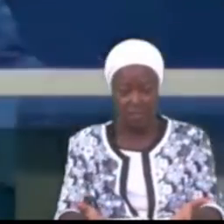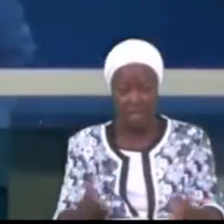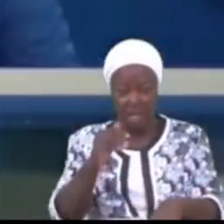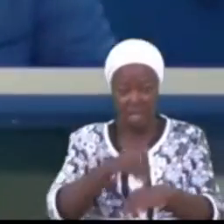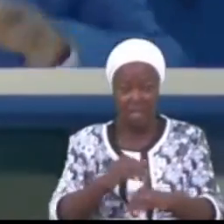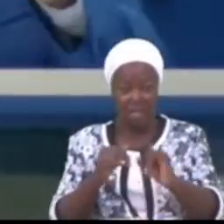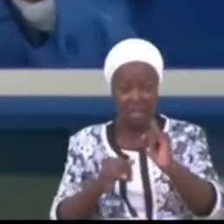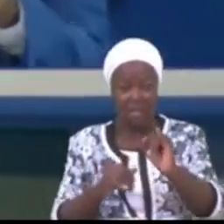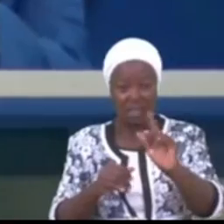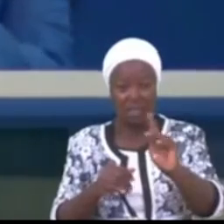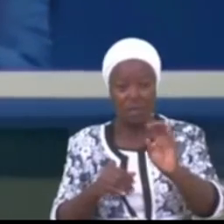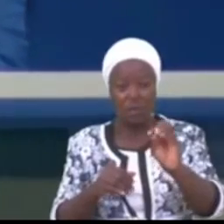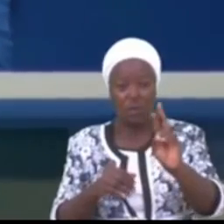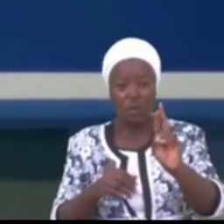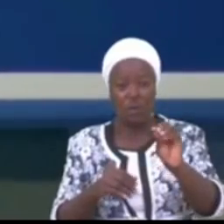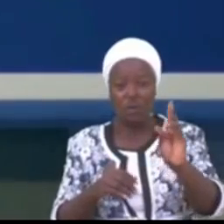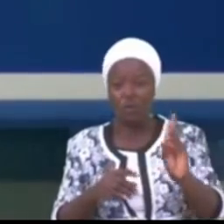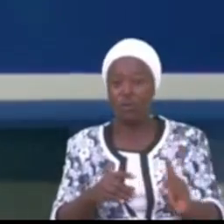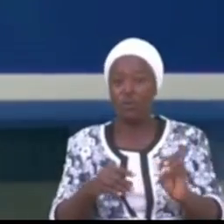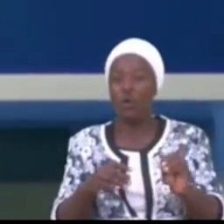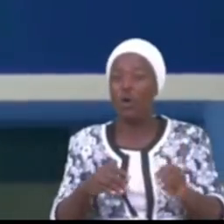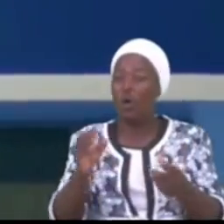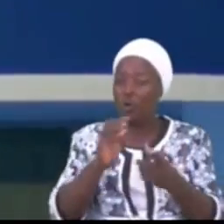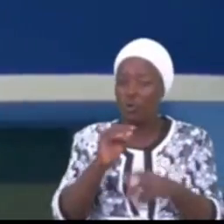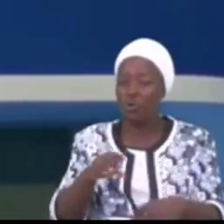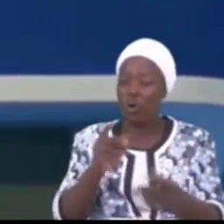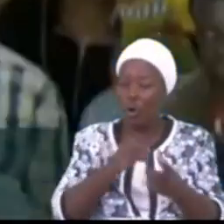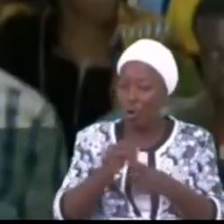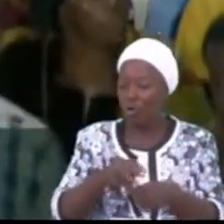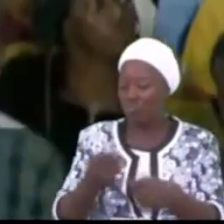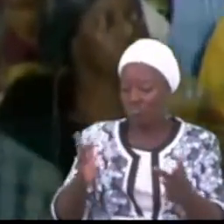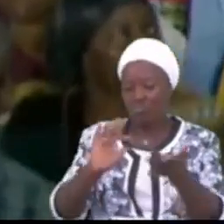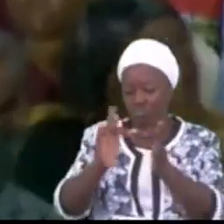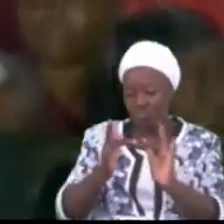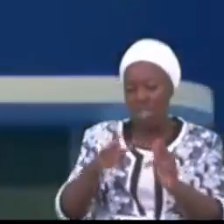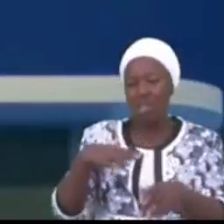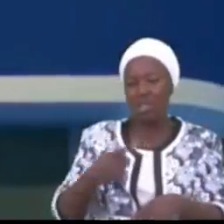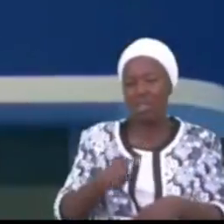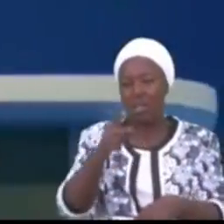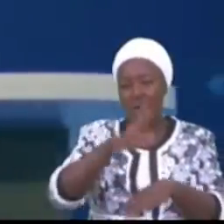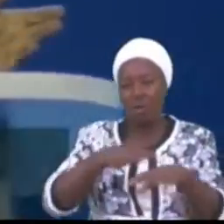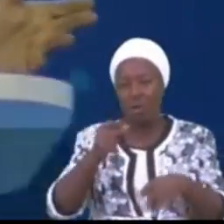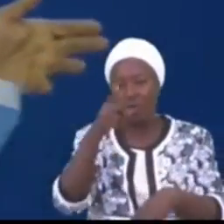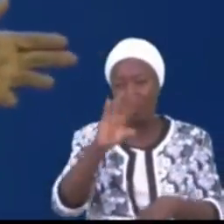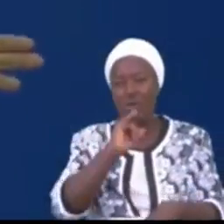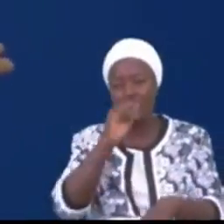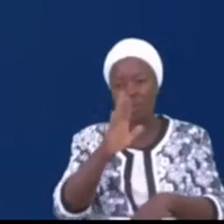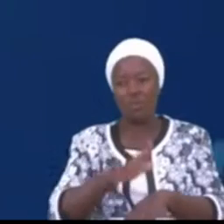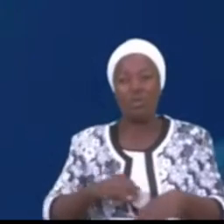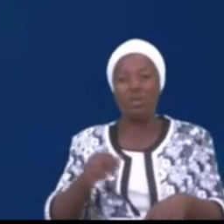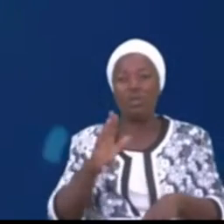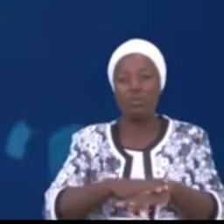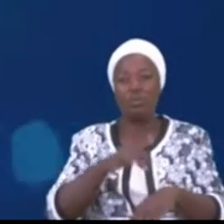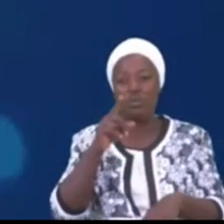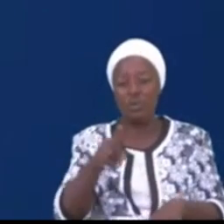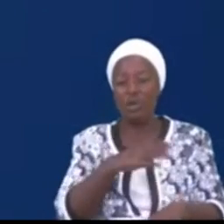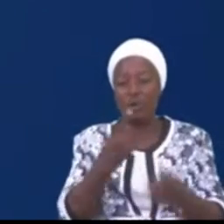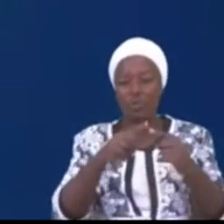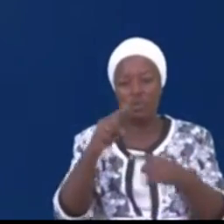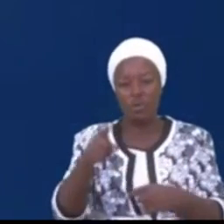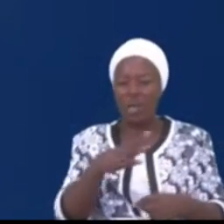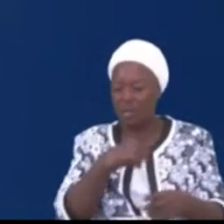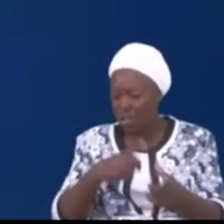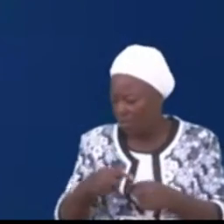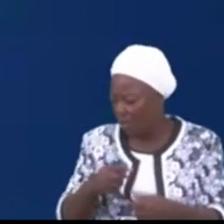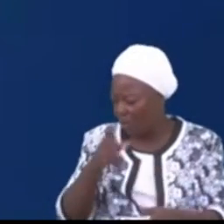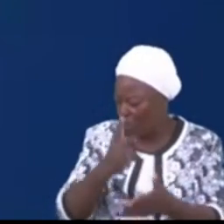and there online, the call of God is coming to you. And what Saul did that